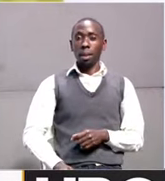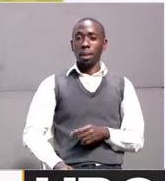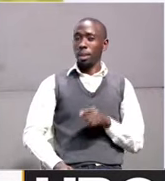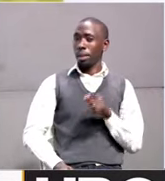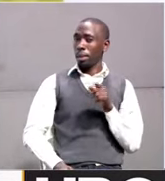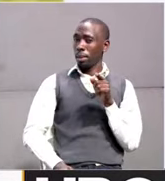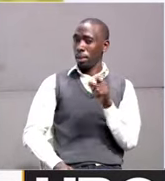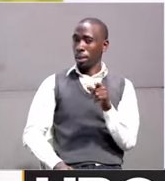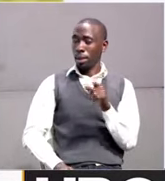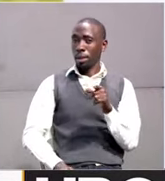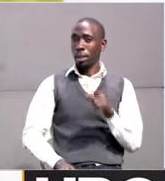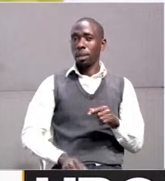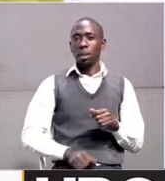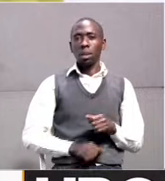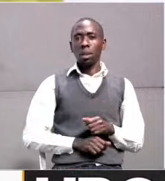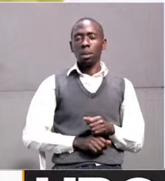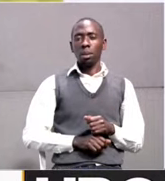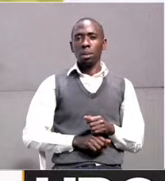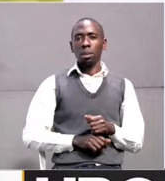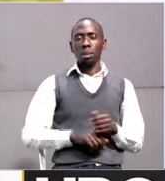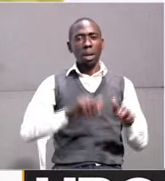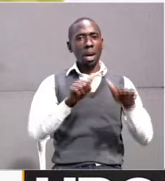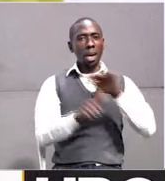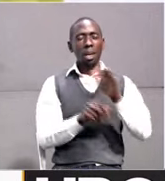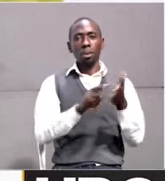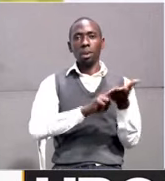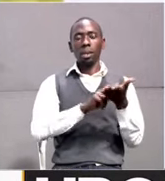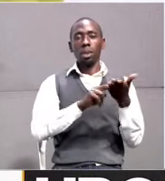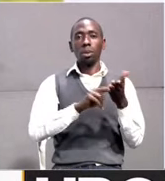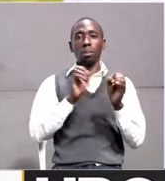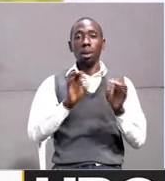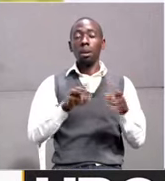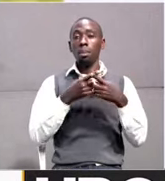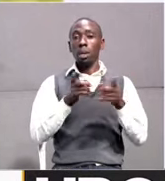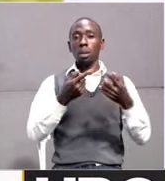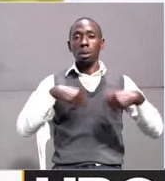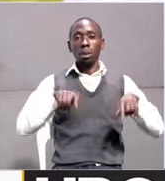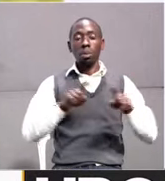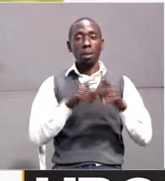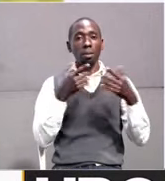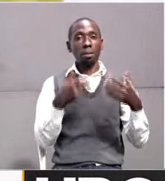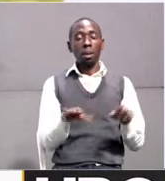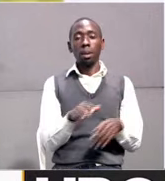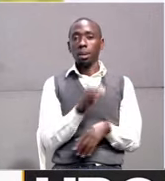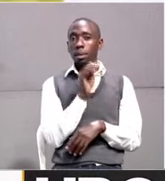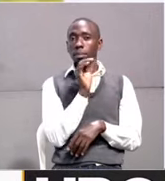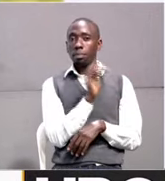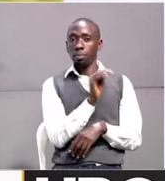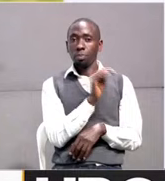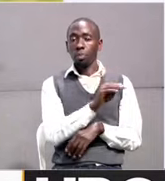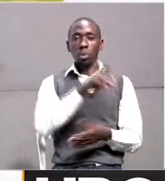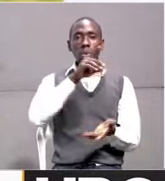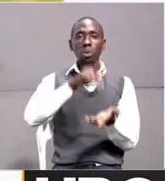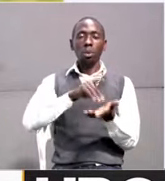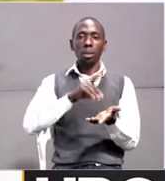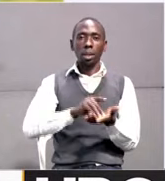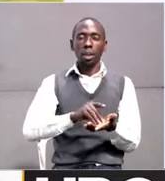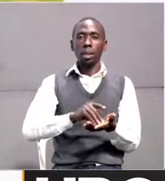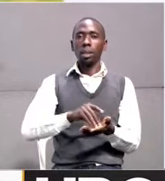may be underutilization. So we tasked Dr. De Moon to